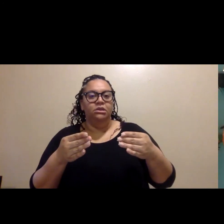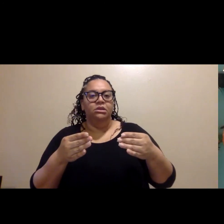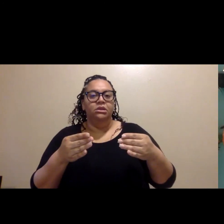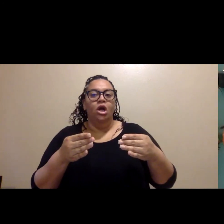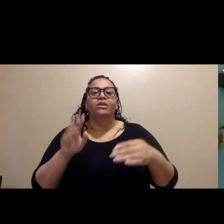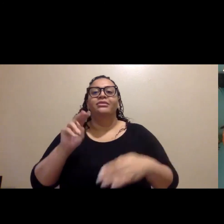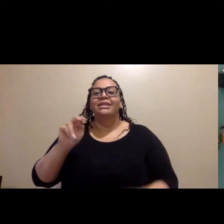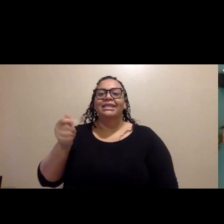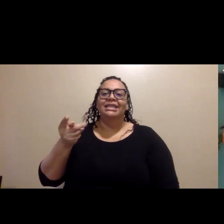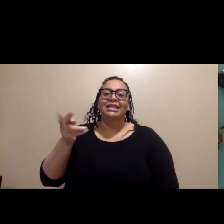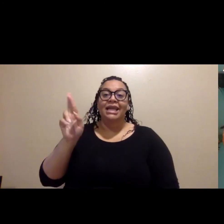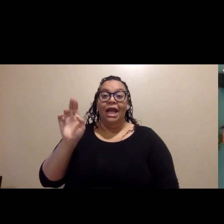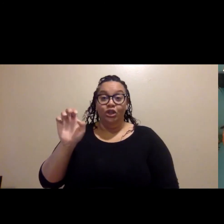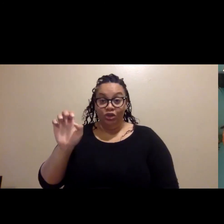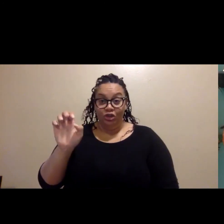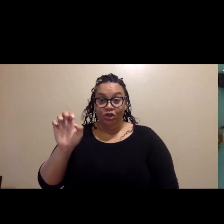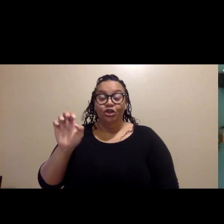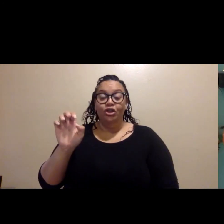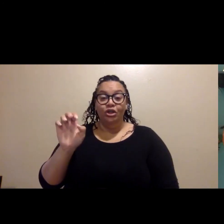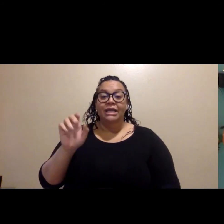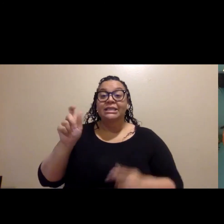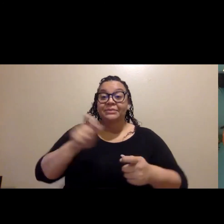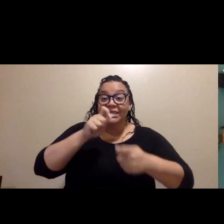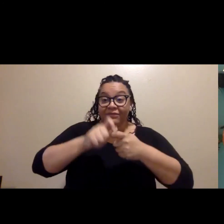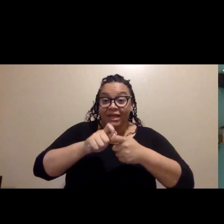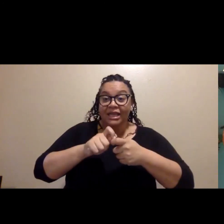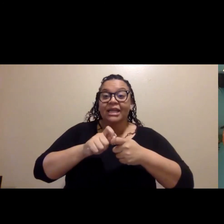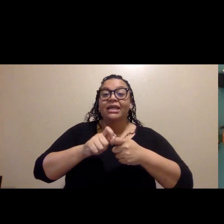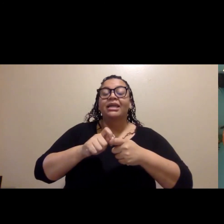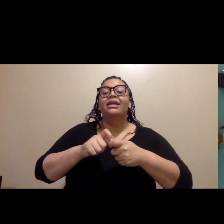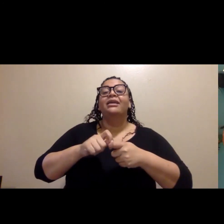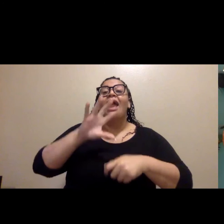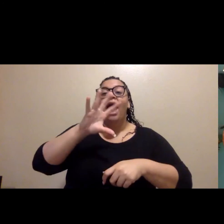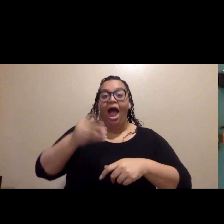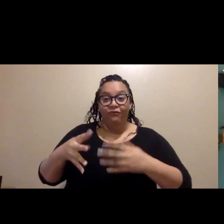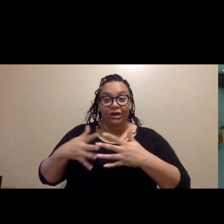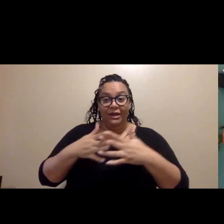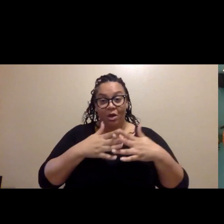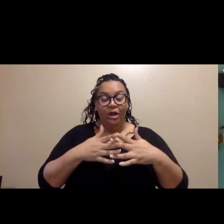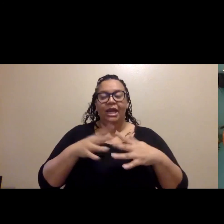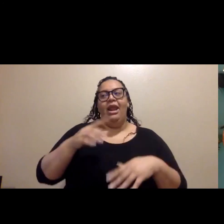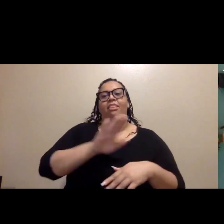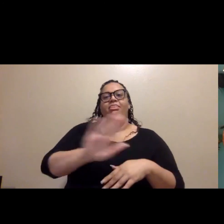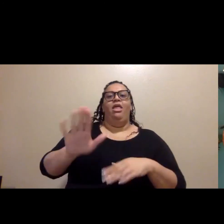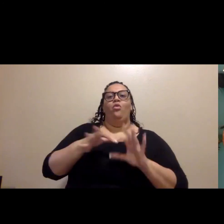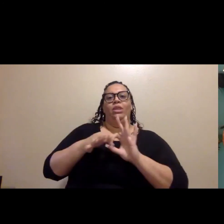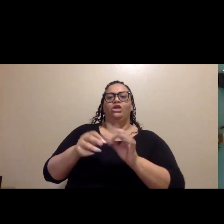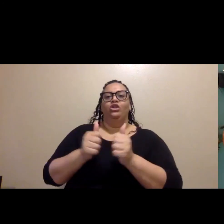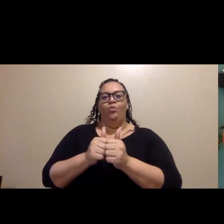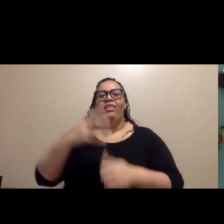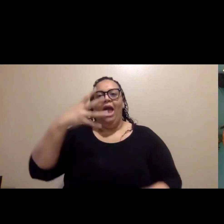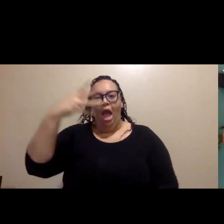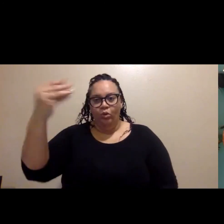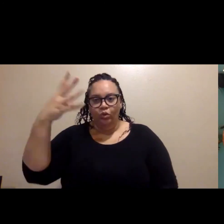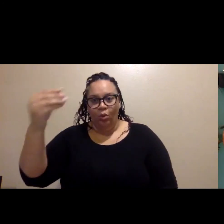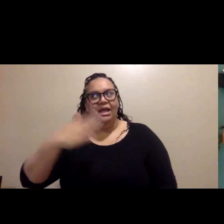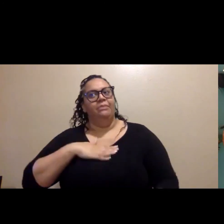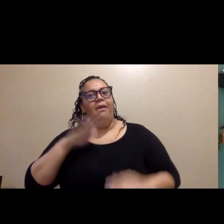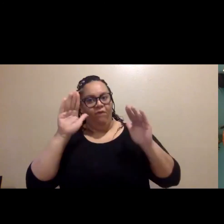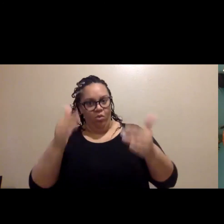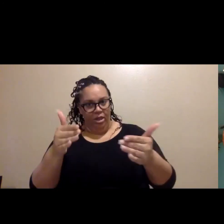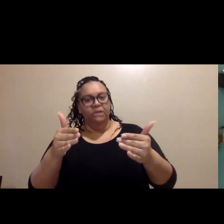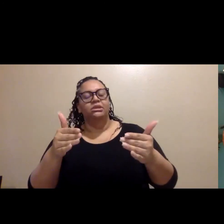nature, like specifically African Americans and their relationship to the outdoors. That's what's been a lot of focus and work